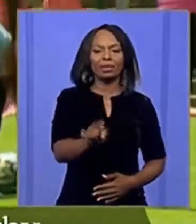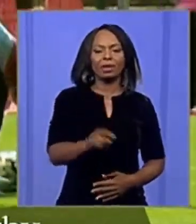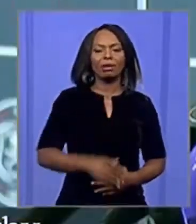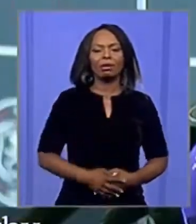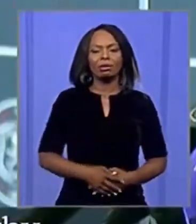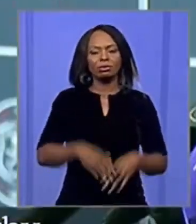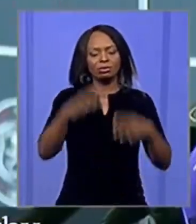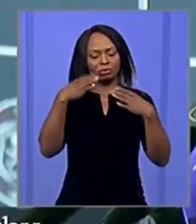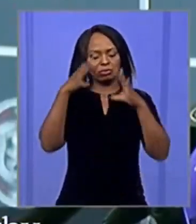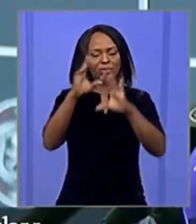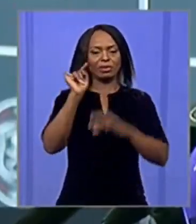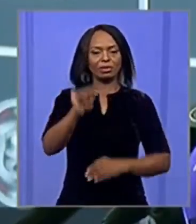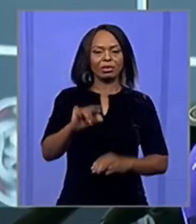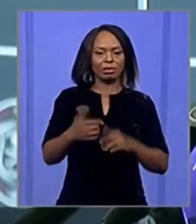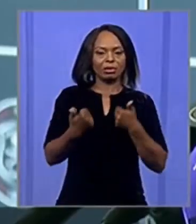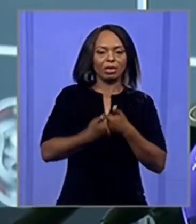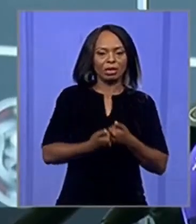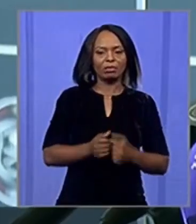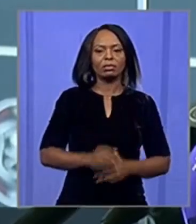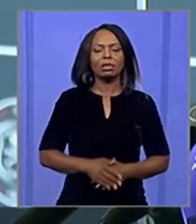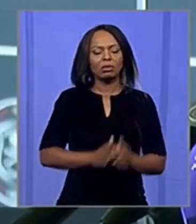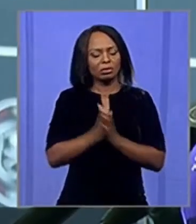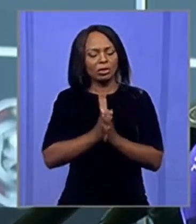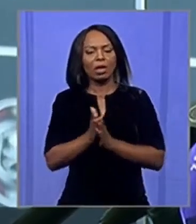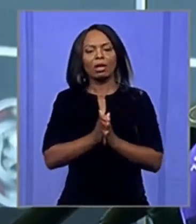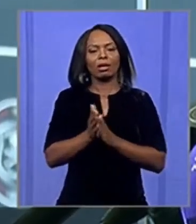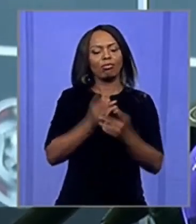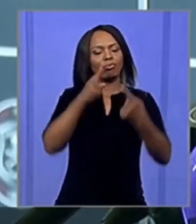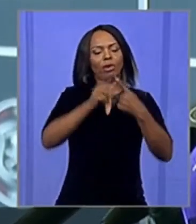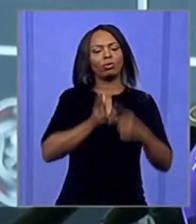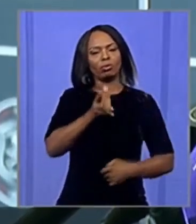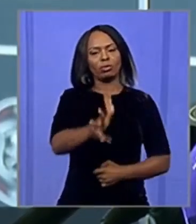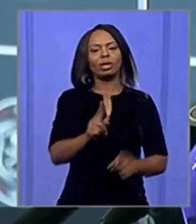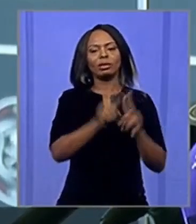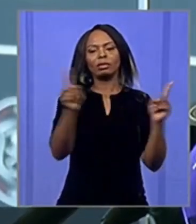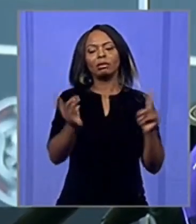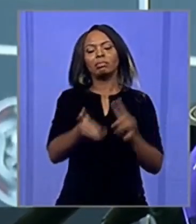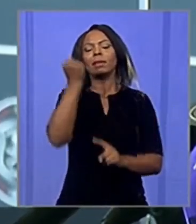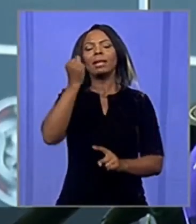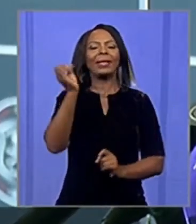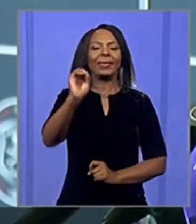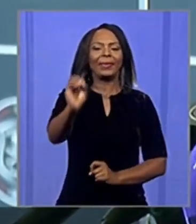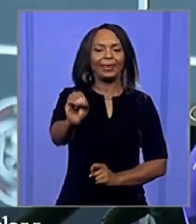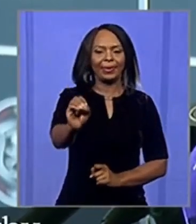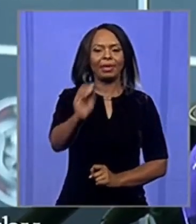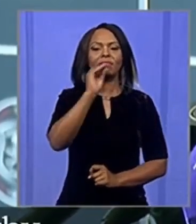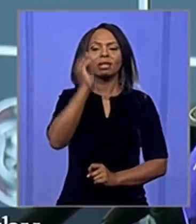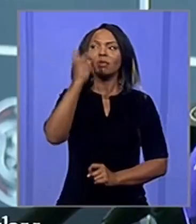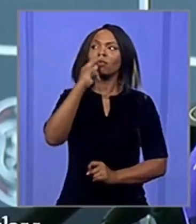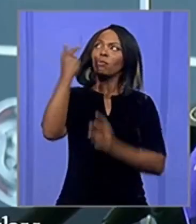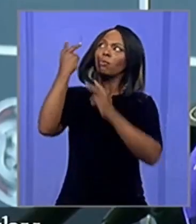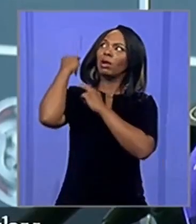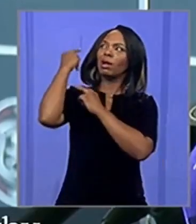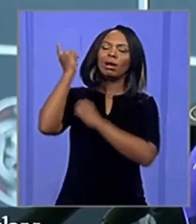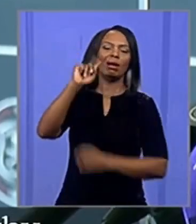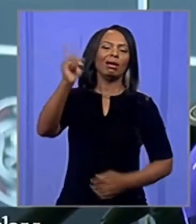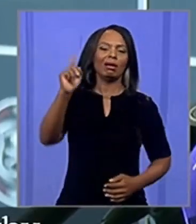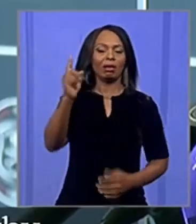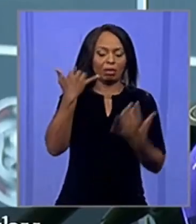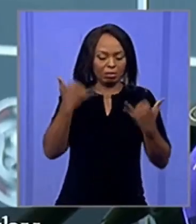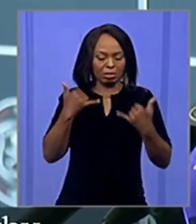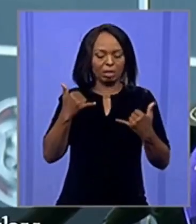in the games. Unfortunately, we didn't get the points that we wanted. But now we can't look at that and think, oh, okay, the season is